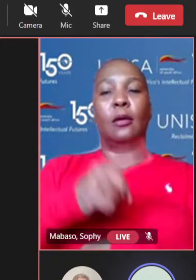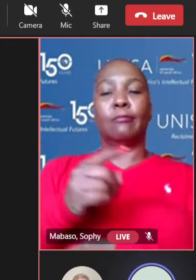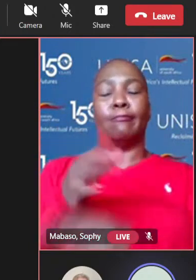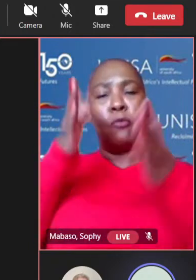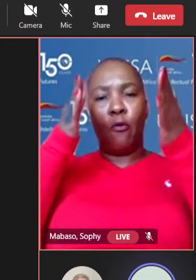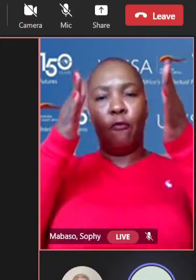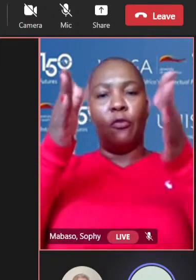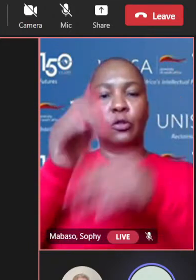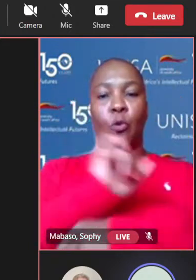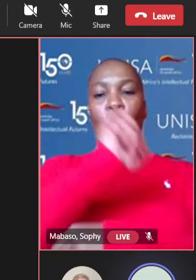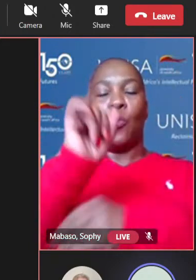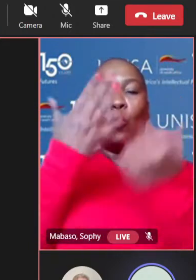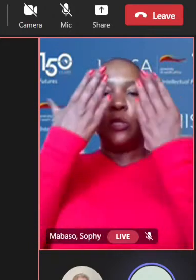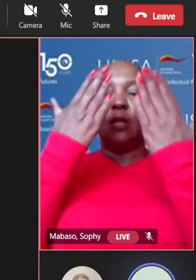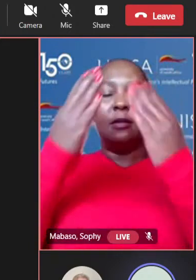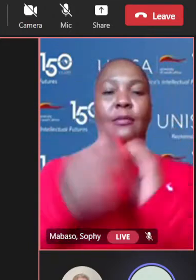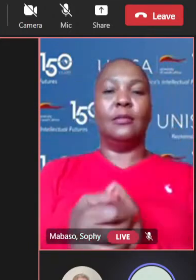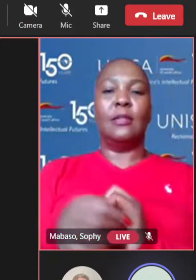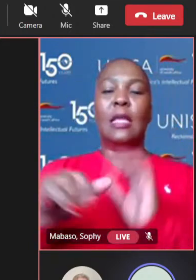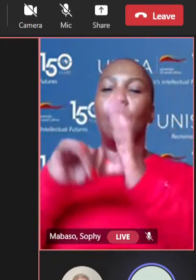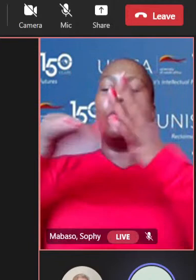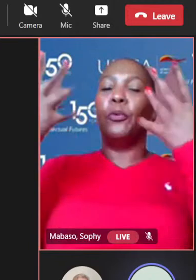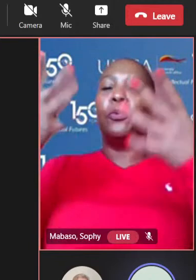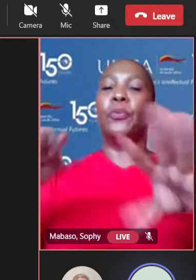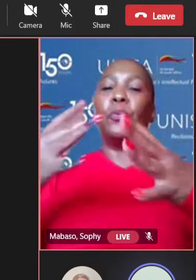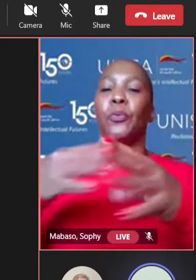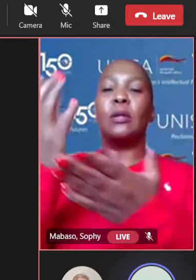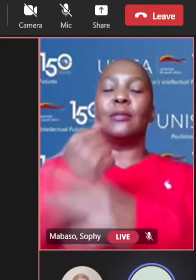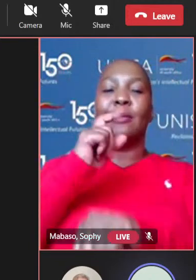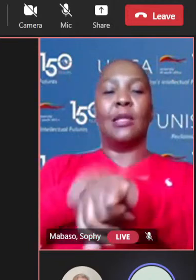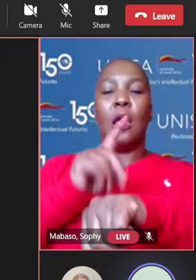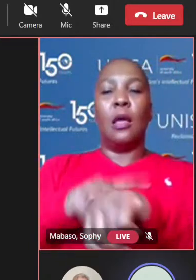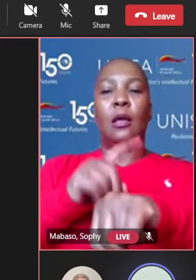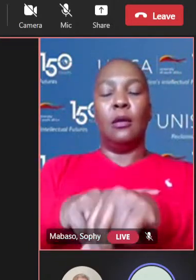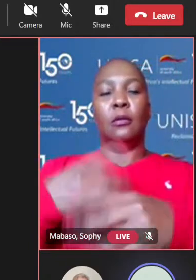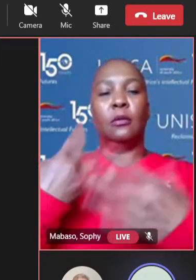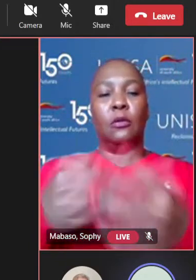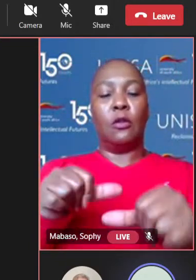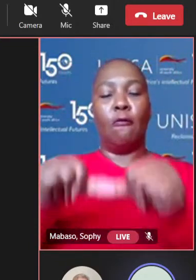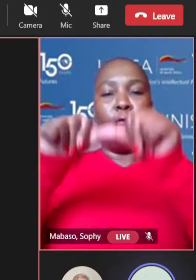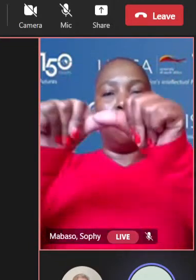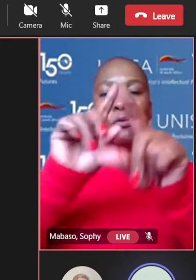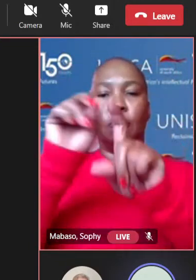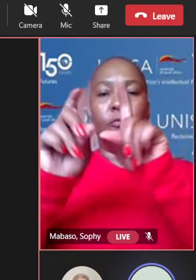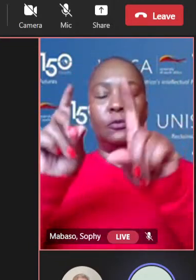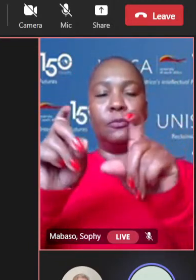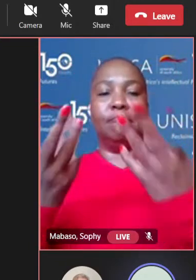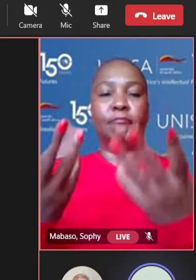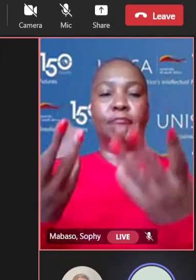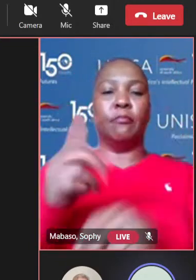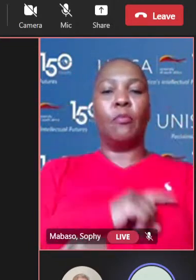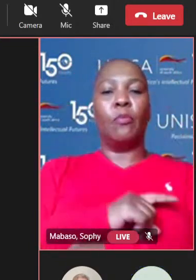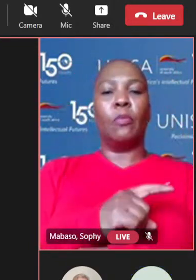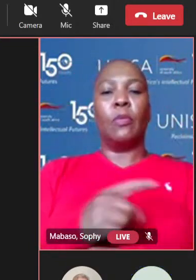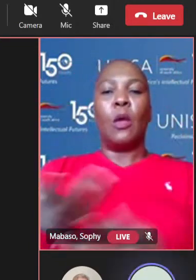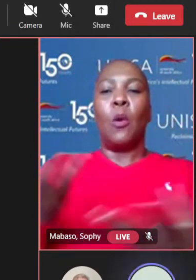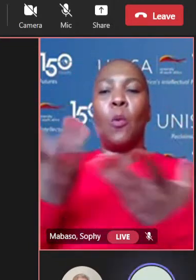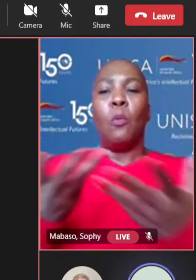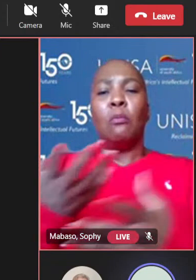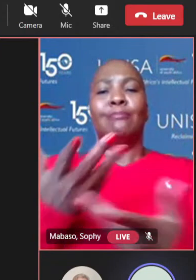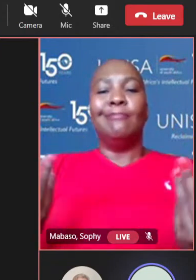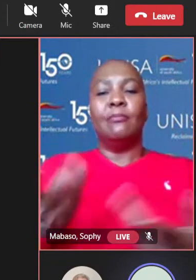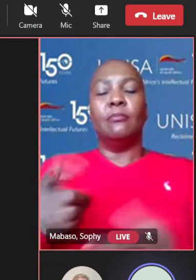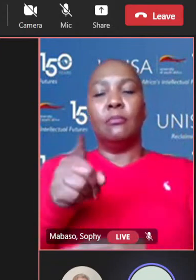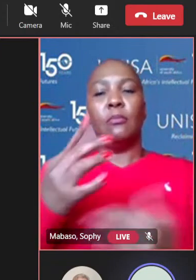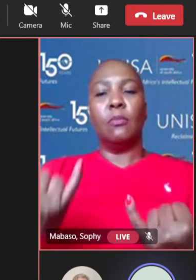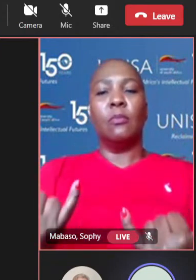your studies. But it's very important for you to take some time to think about the following questions that you have to ask. Where are you right now in